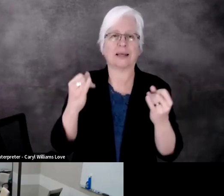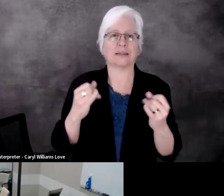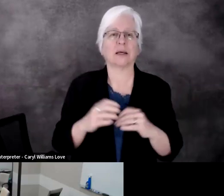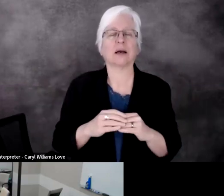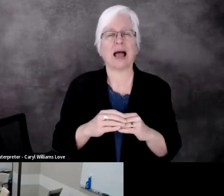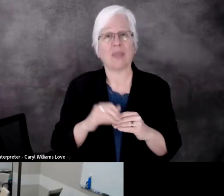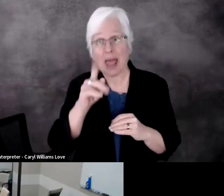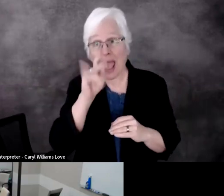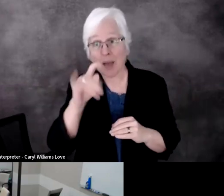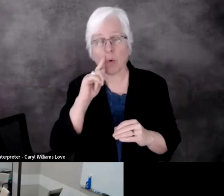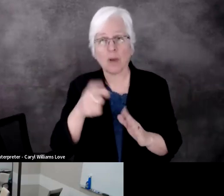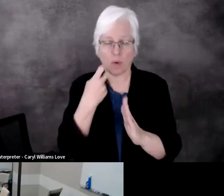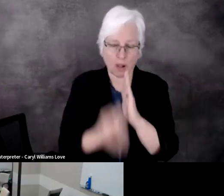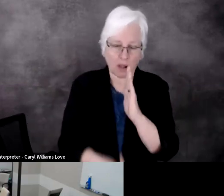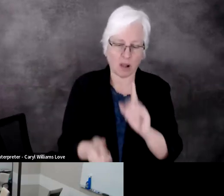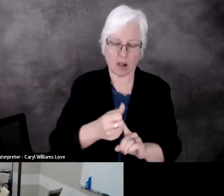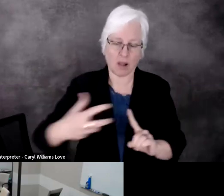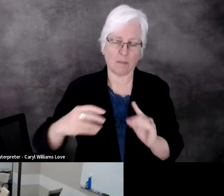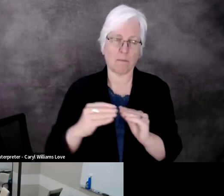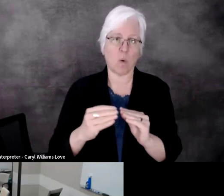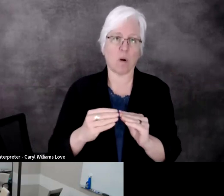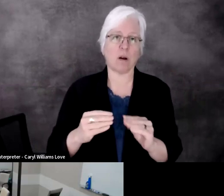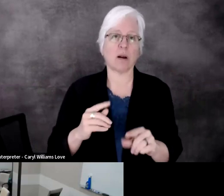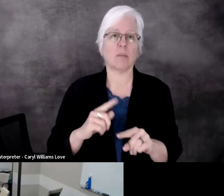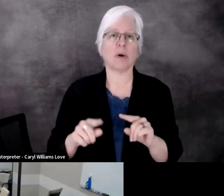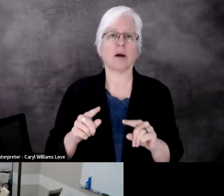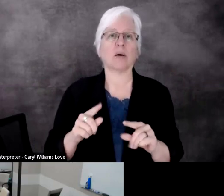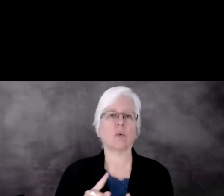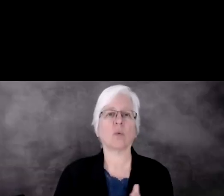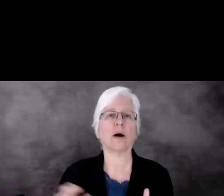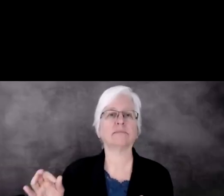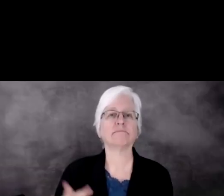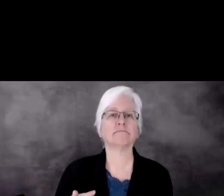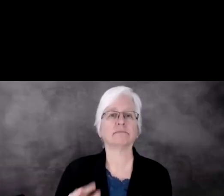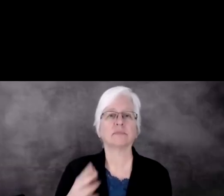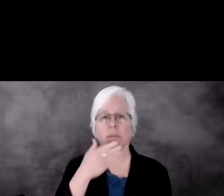or should we consider adding to better address substance use disorder? Kristen.